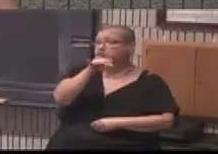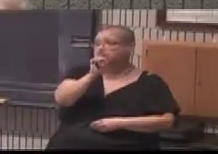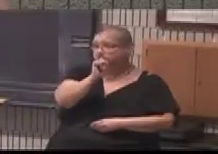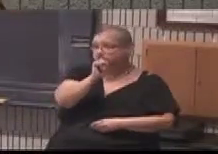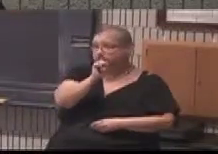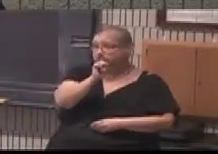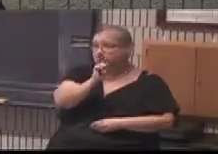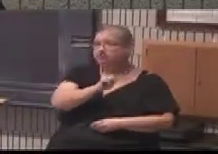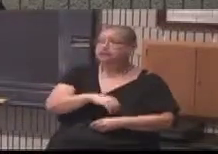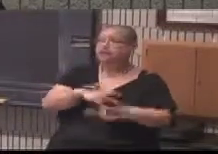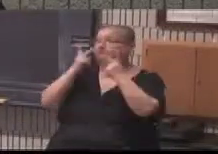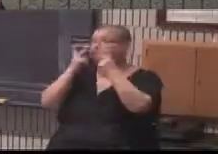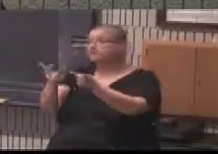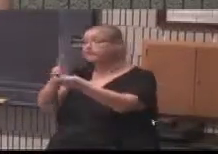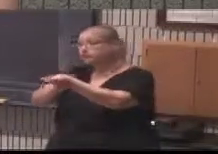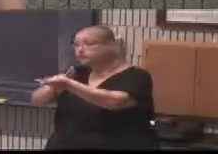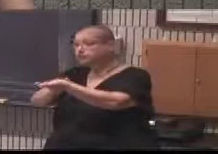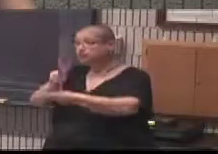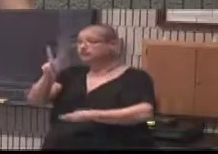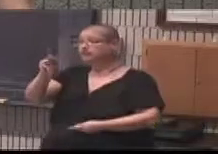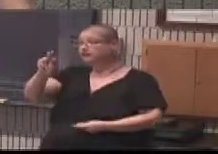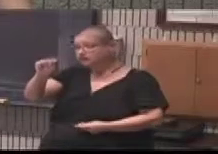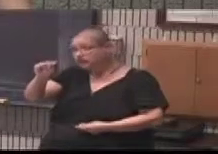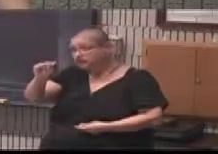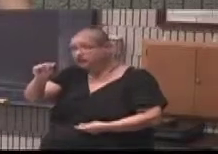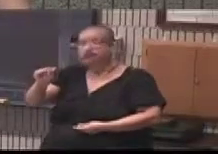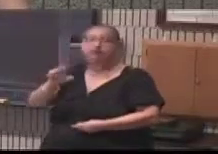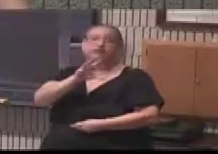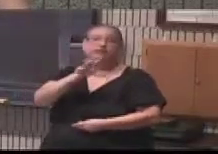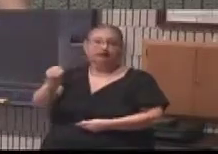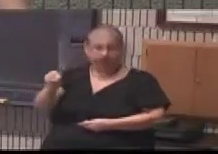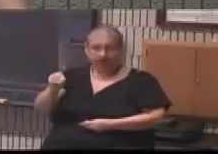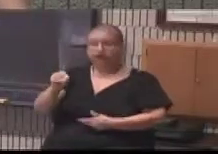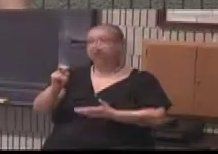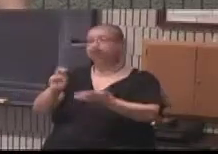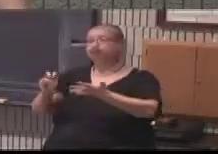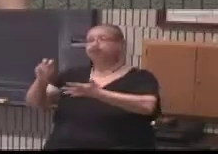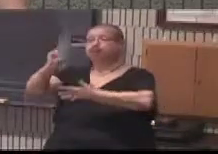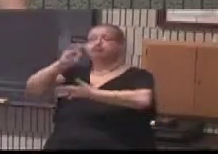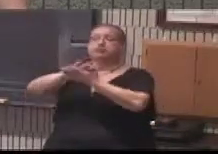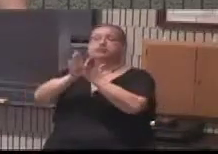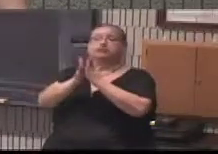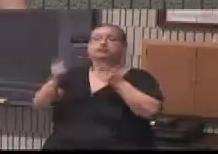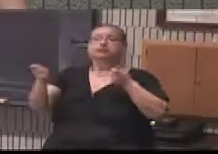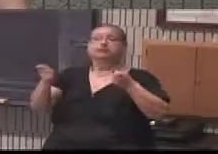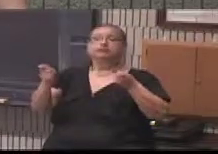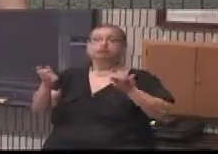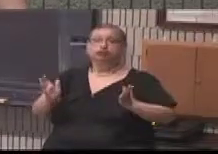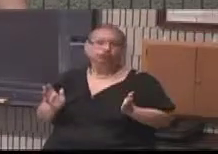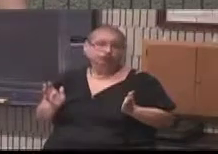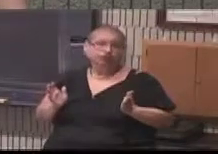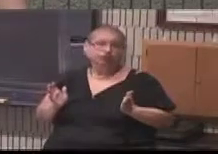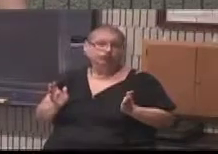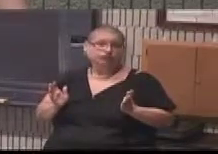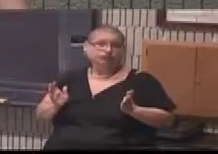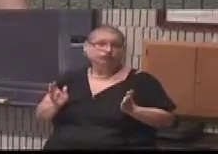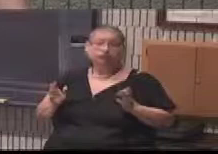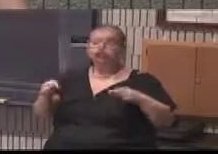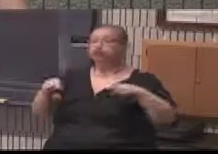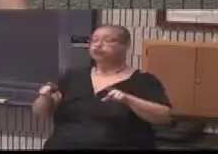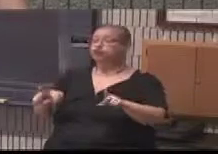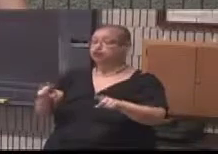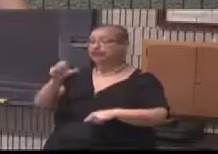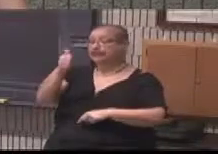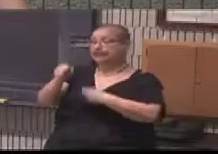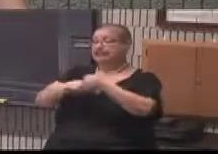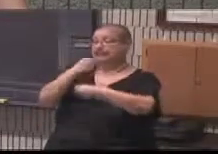boardroom as a visiting nurse and working my way up through being an administrator. During a 10-year